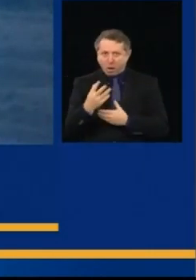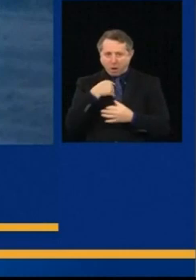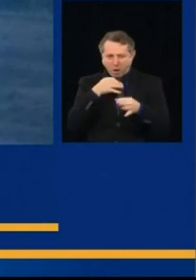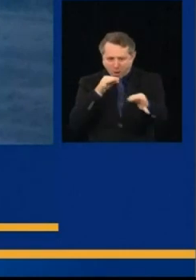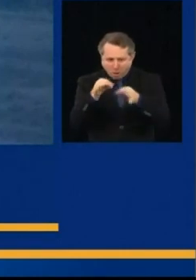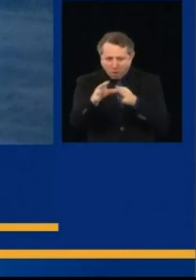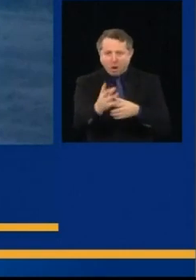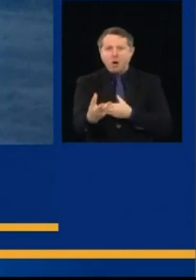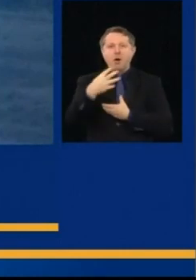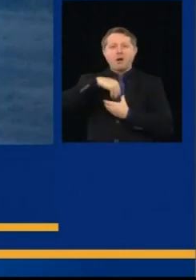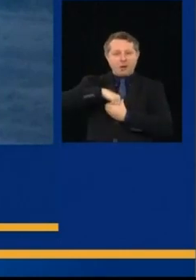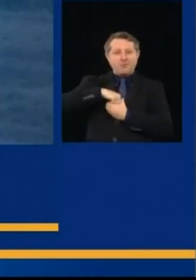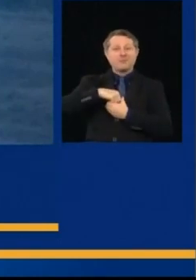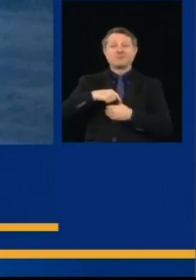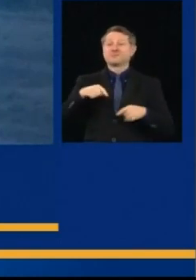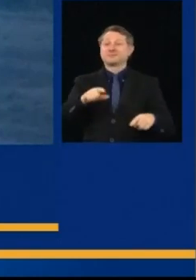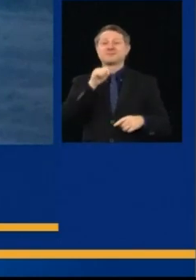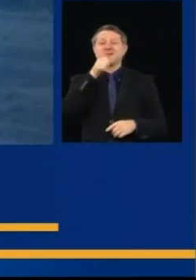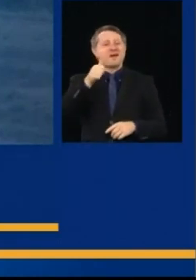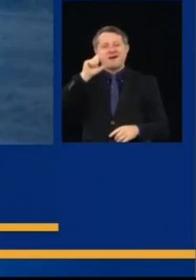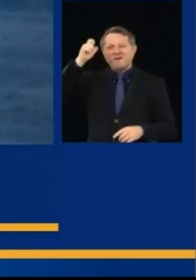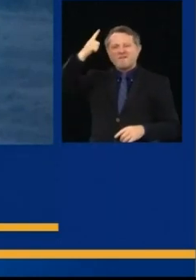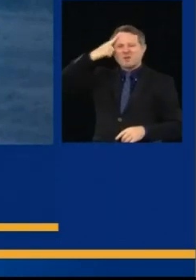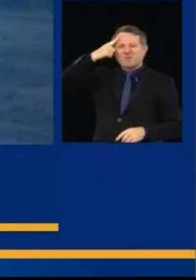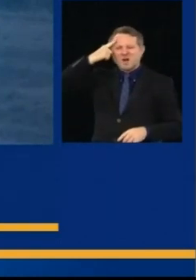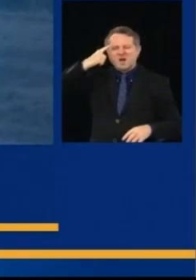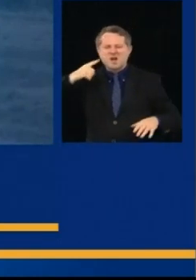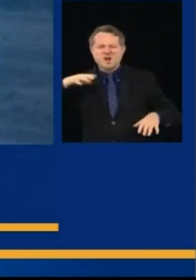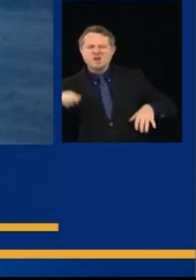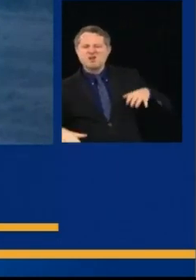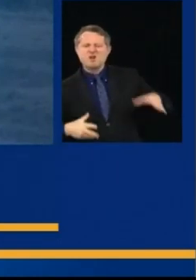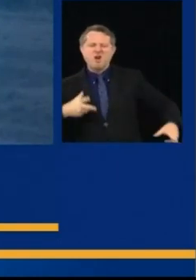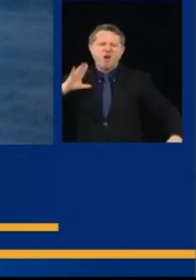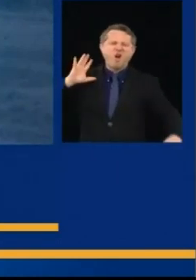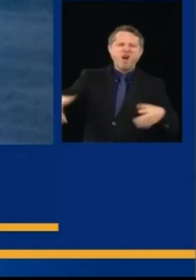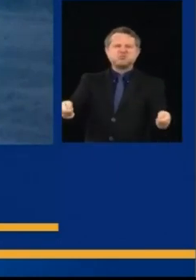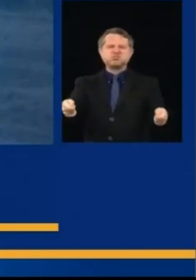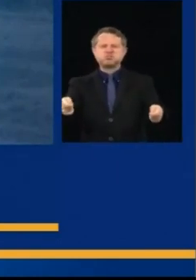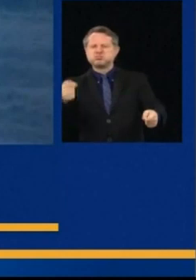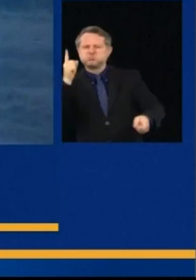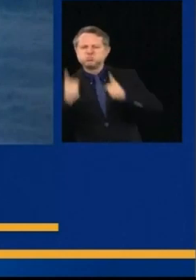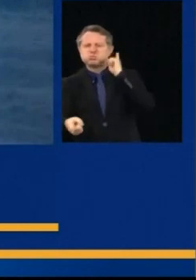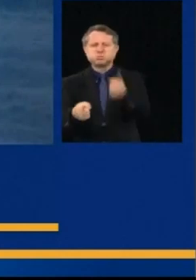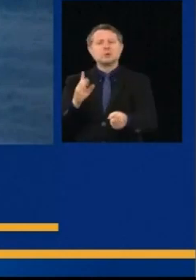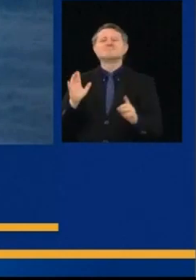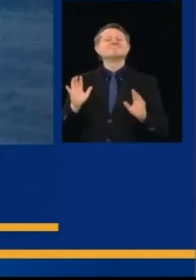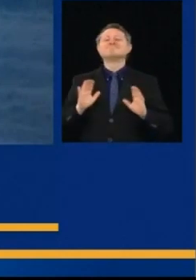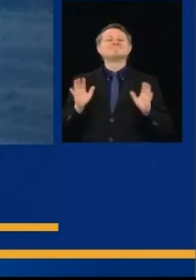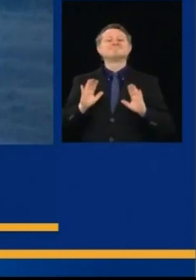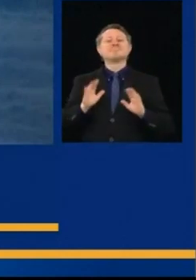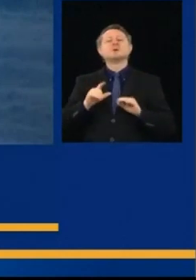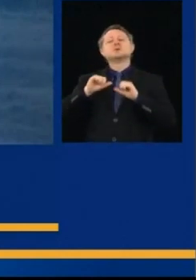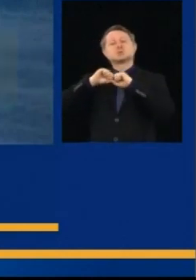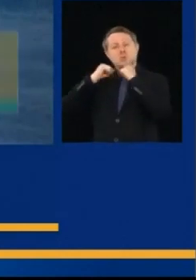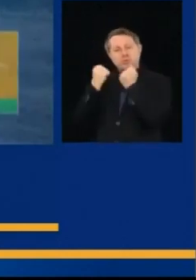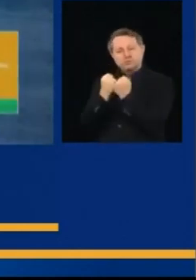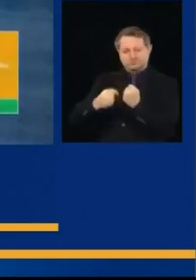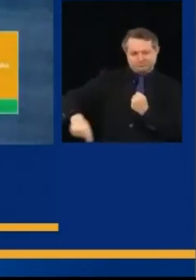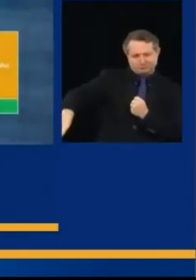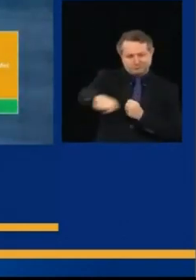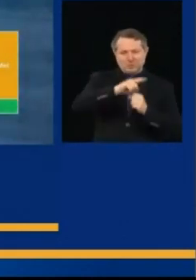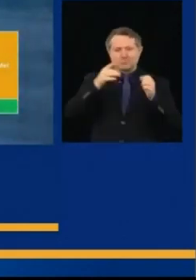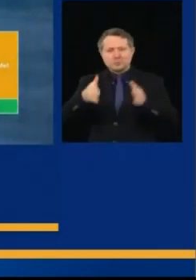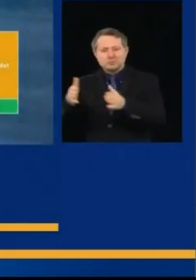doing here. This is a social exercise. The 19 million people of New York State are